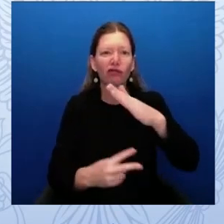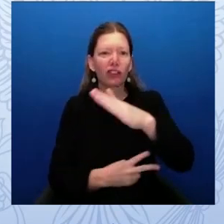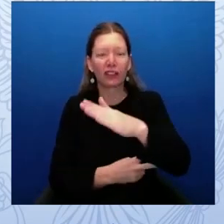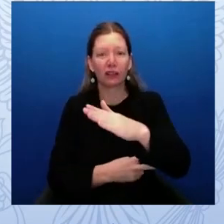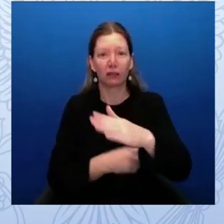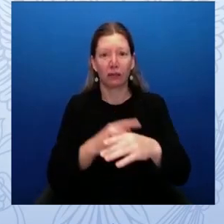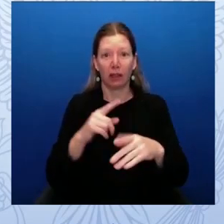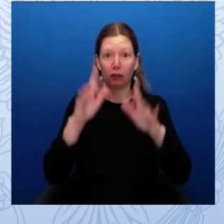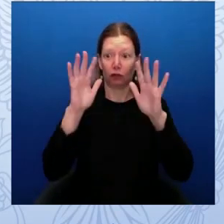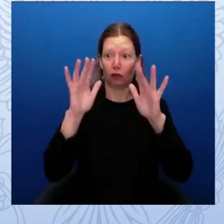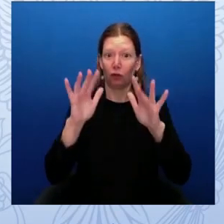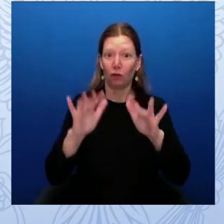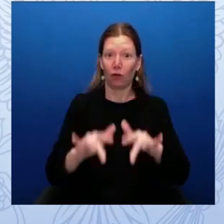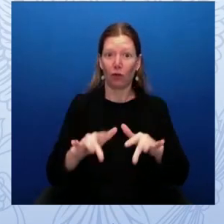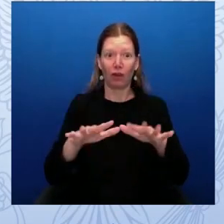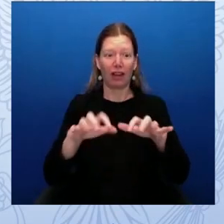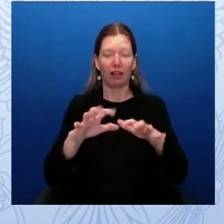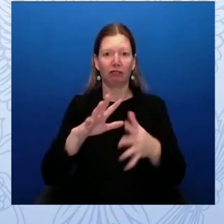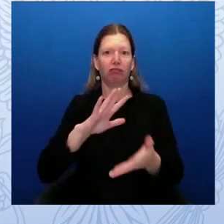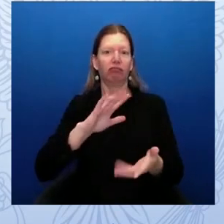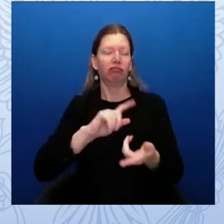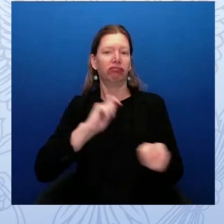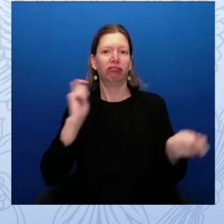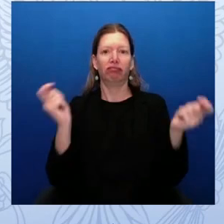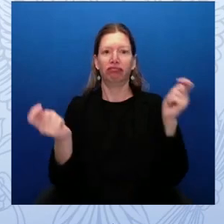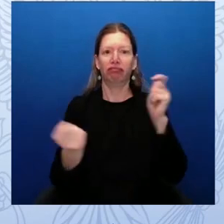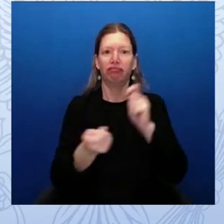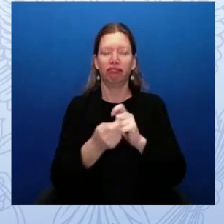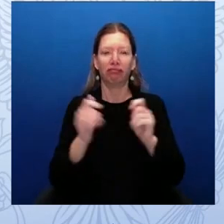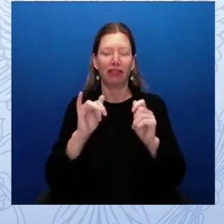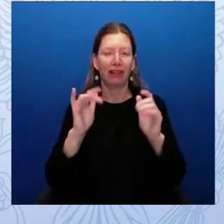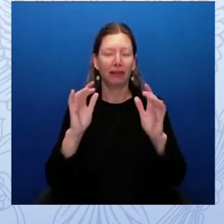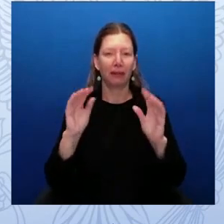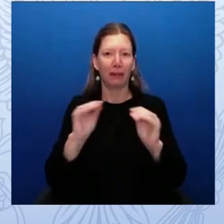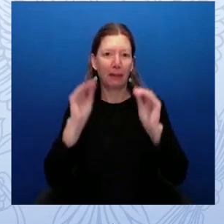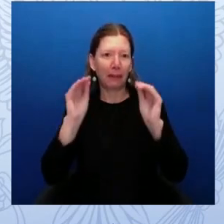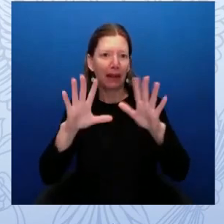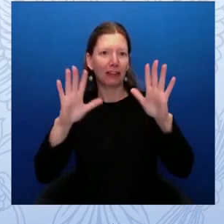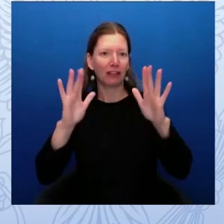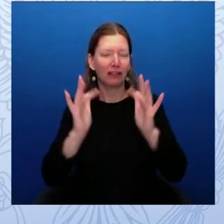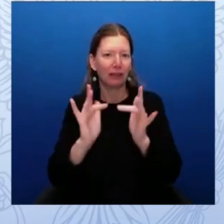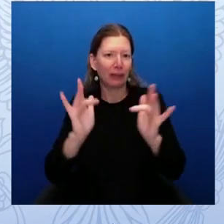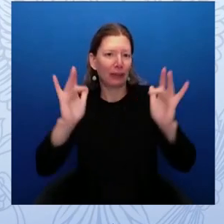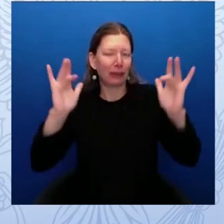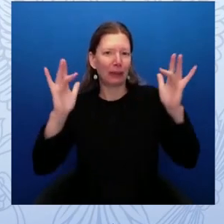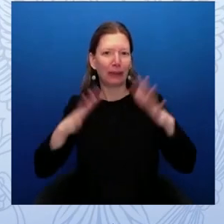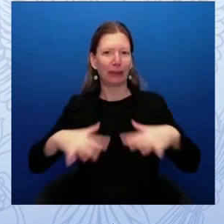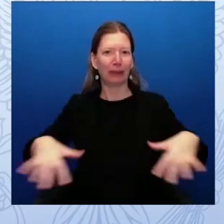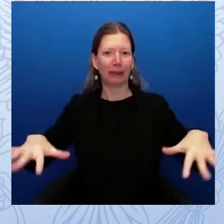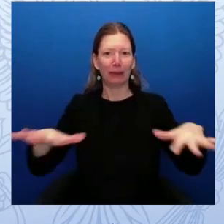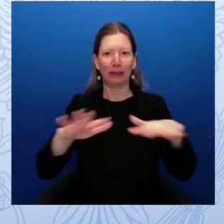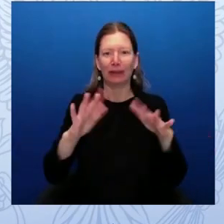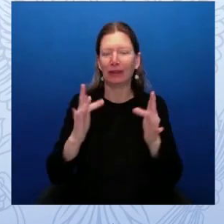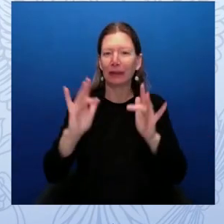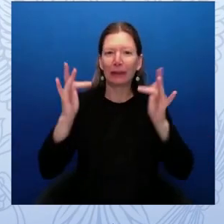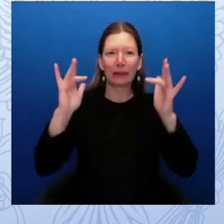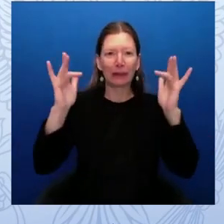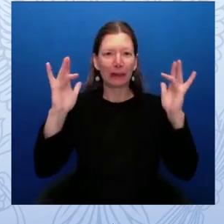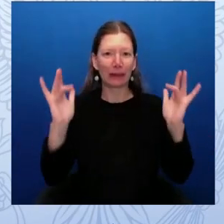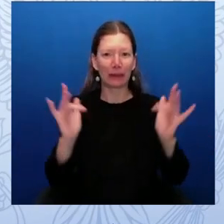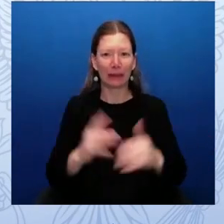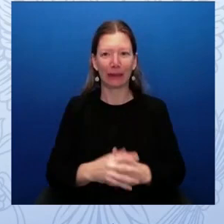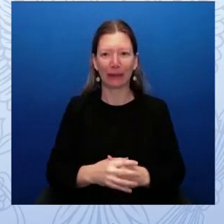bright, sparkling landscape, and just glittering as if it were covered in